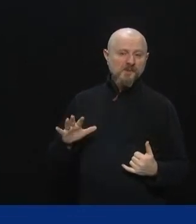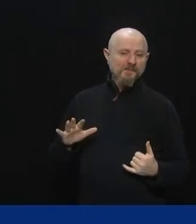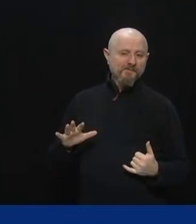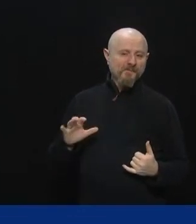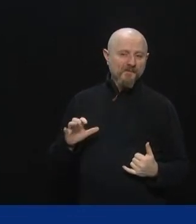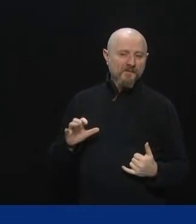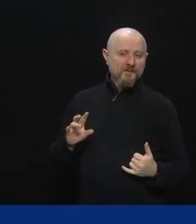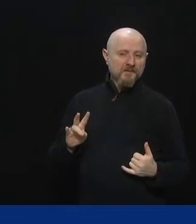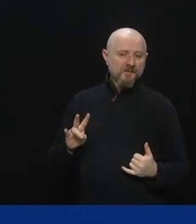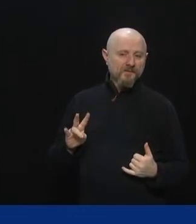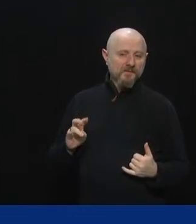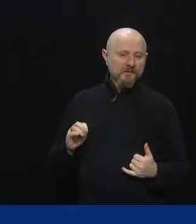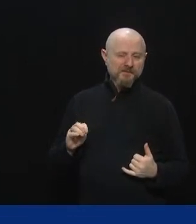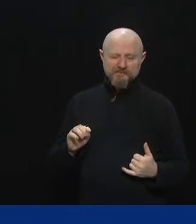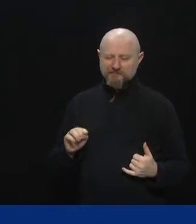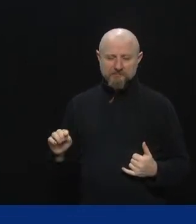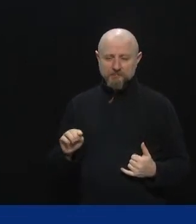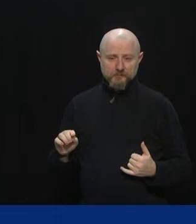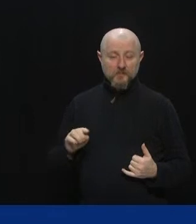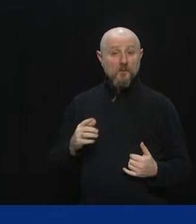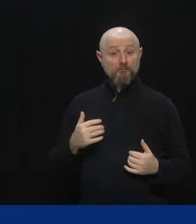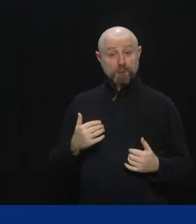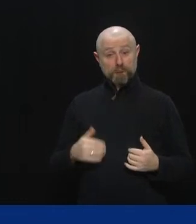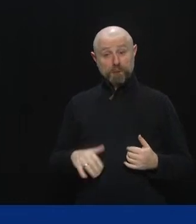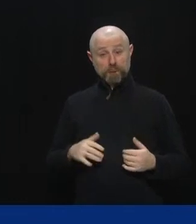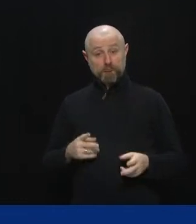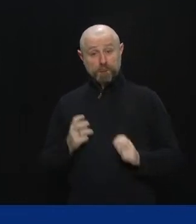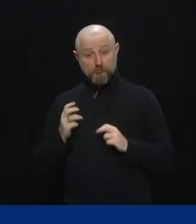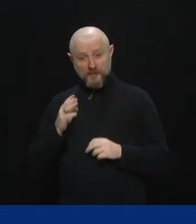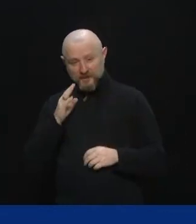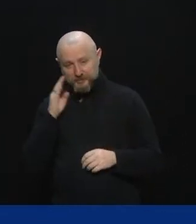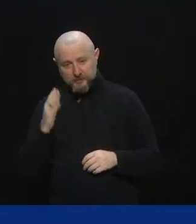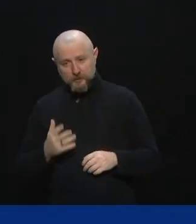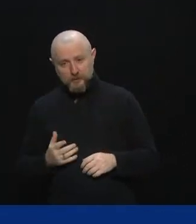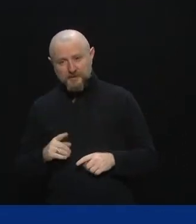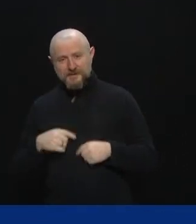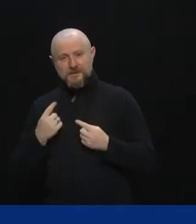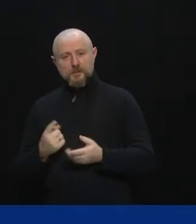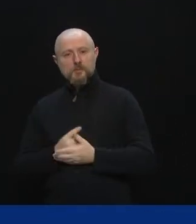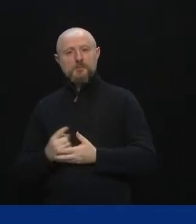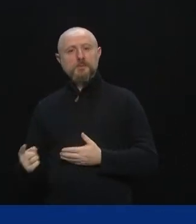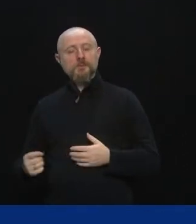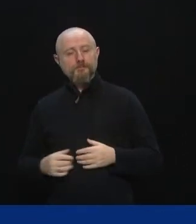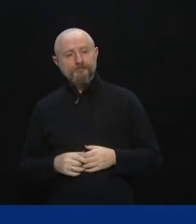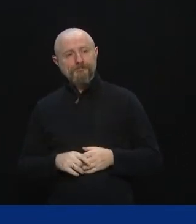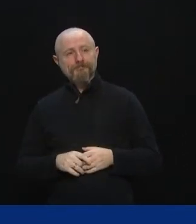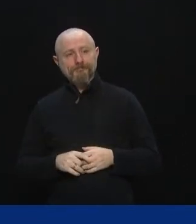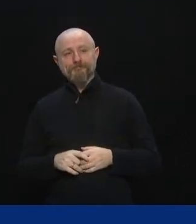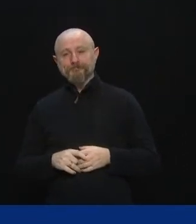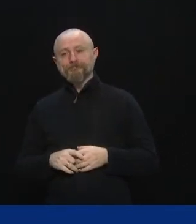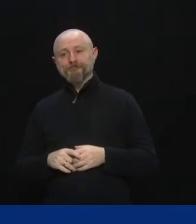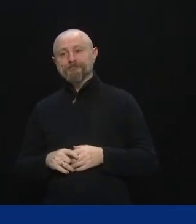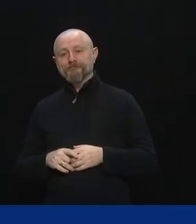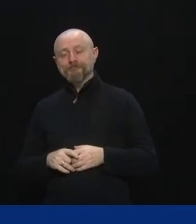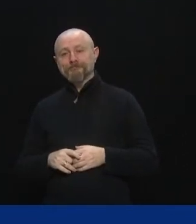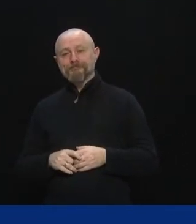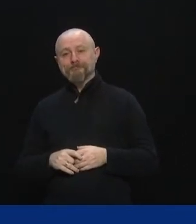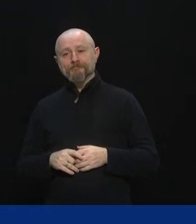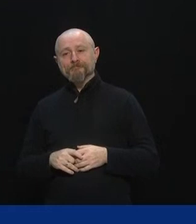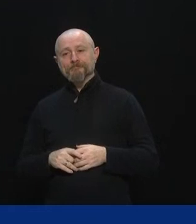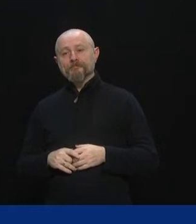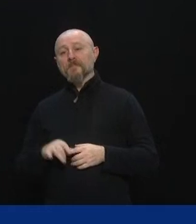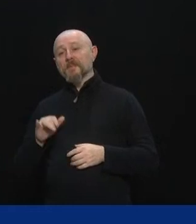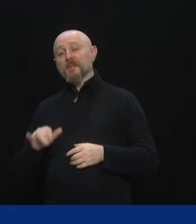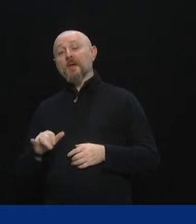570 some children admitted in the most recent week on which this report is based. So those are much smaller numbers than we're seeing